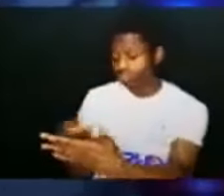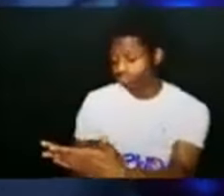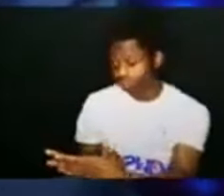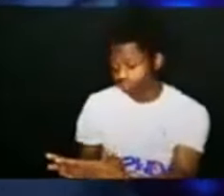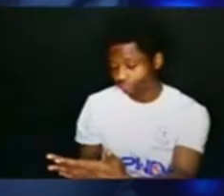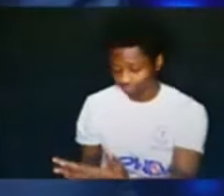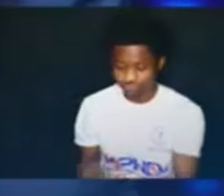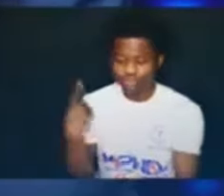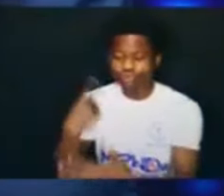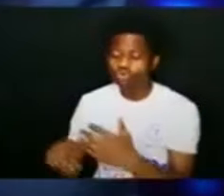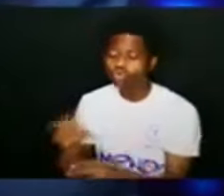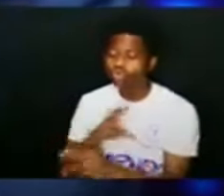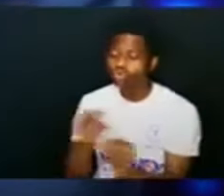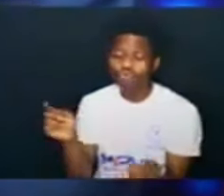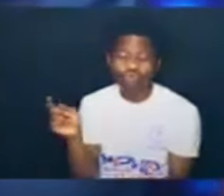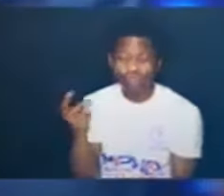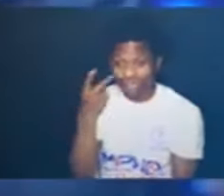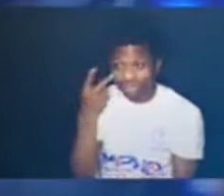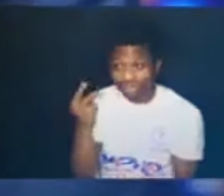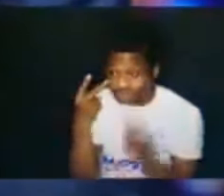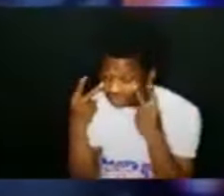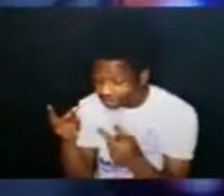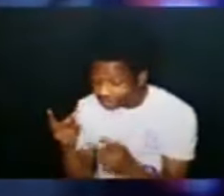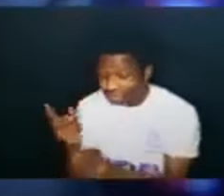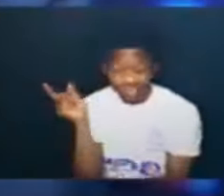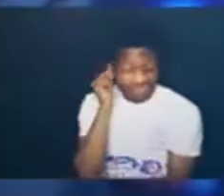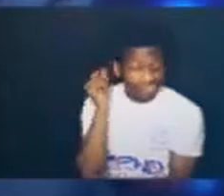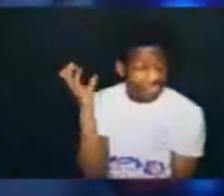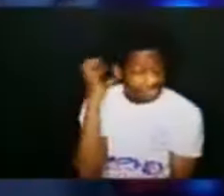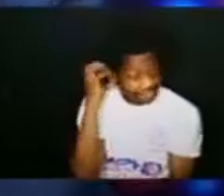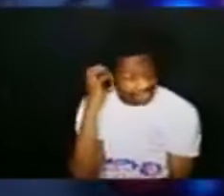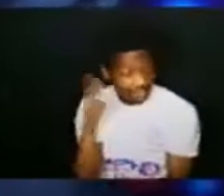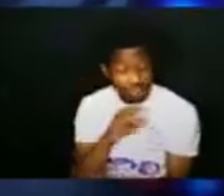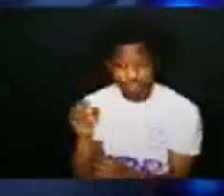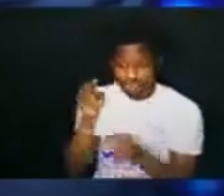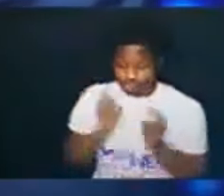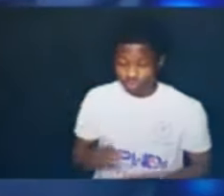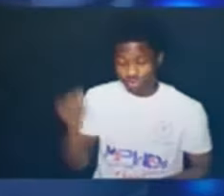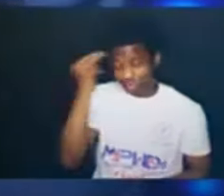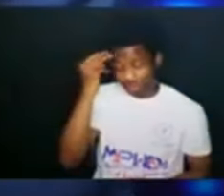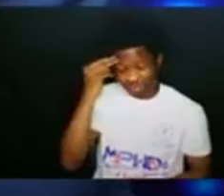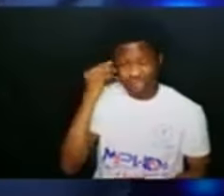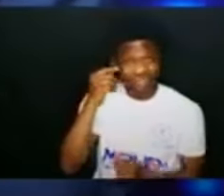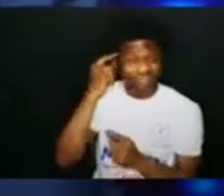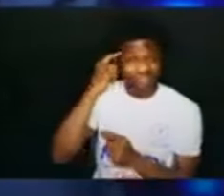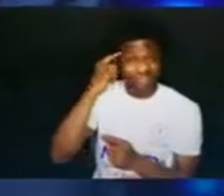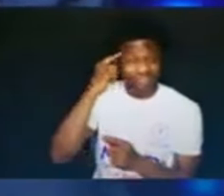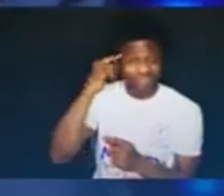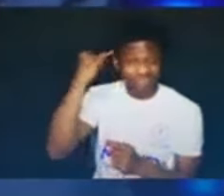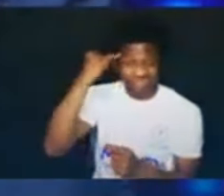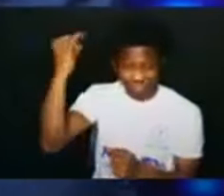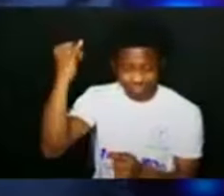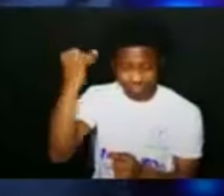has seen, what no ear has heard, and what no human mind has conceived, the things God has